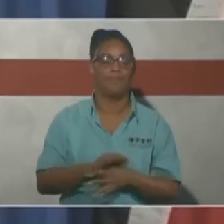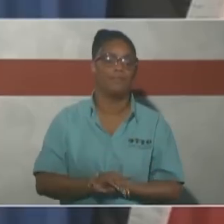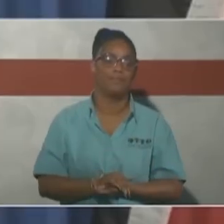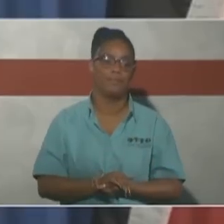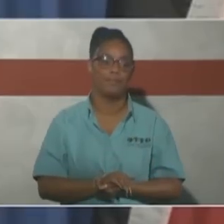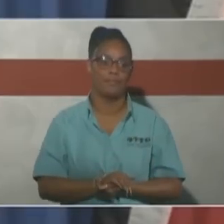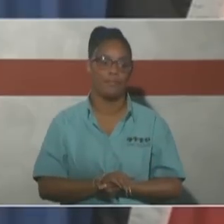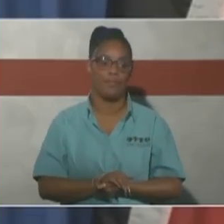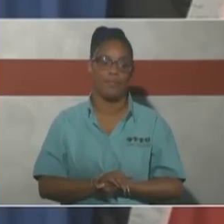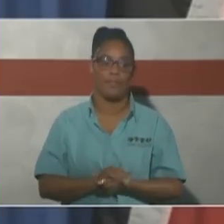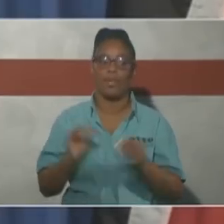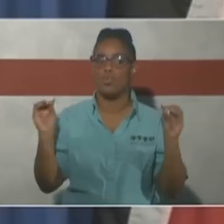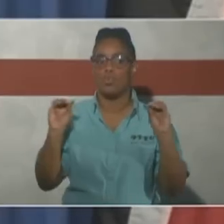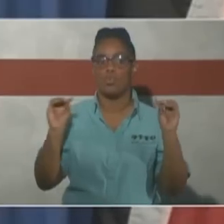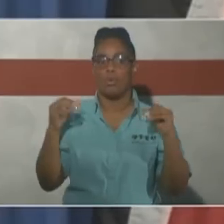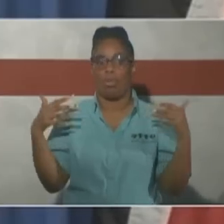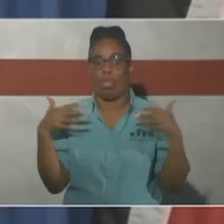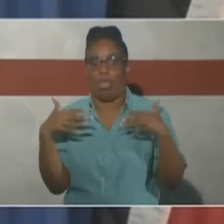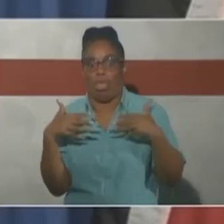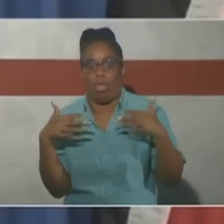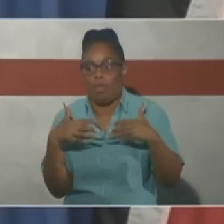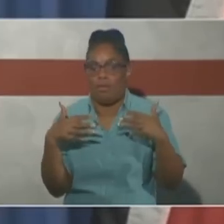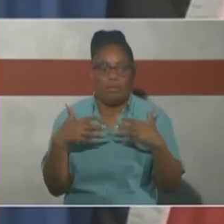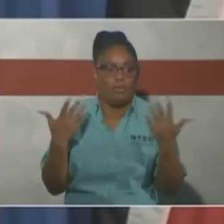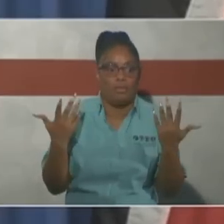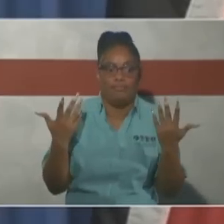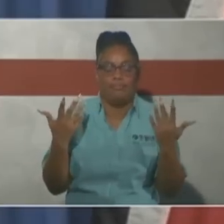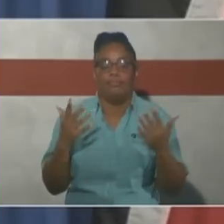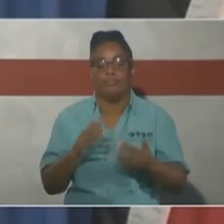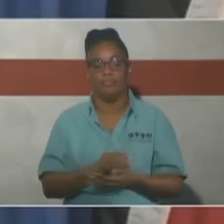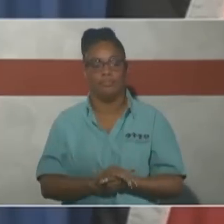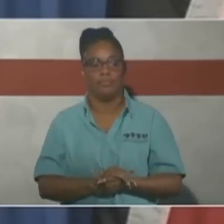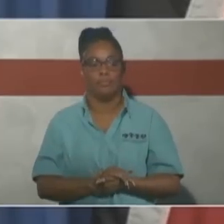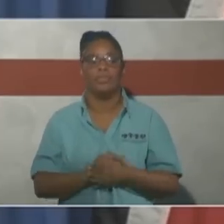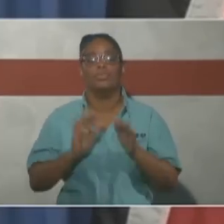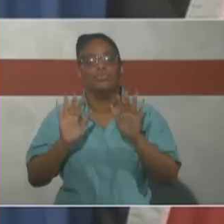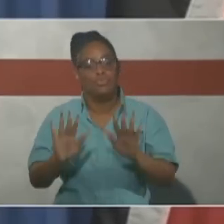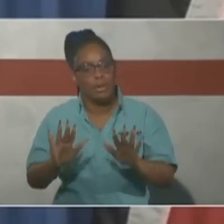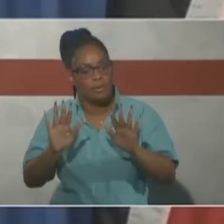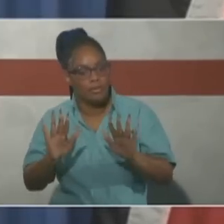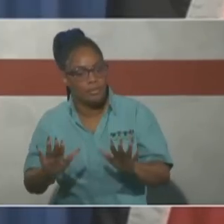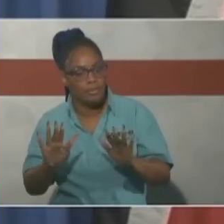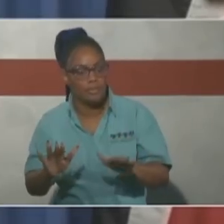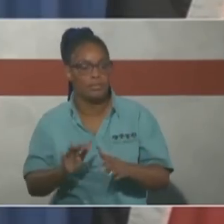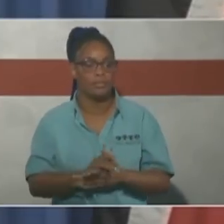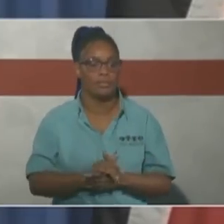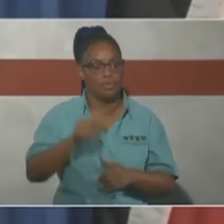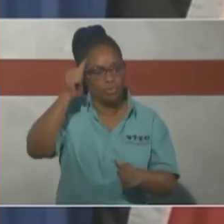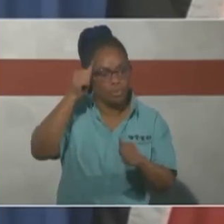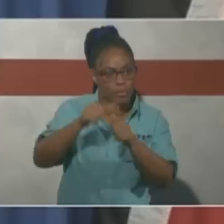and the natural immunity that we have built up, we are now facing a situation